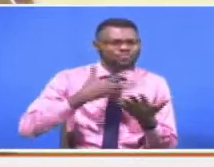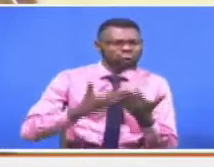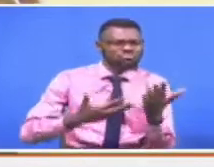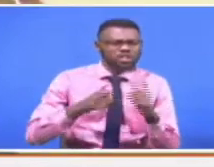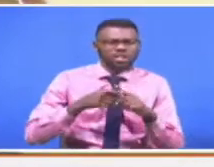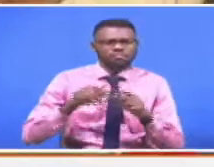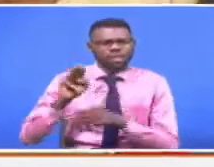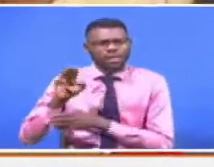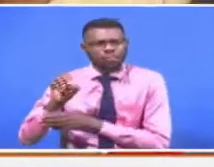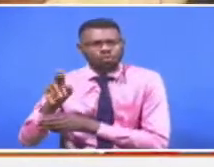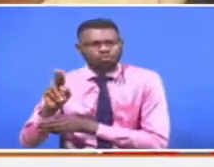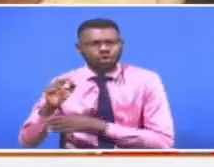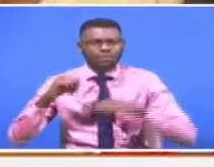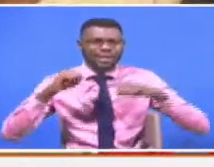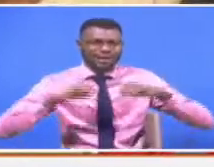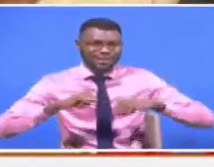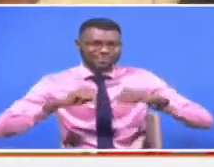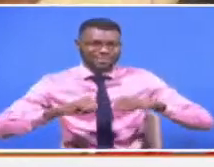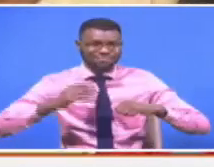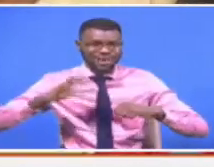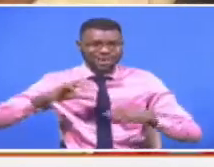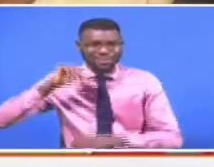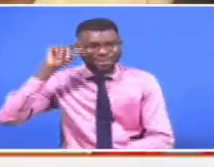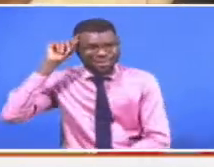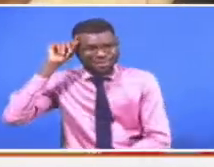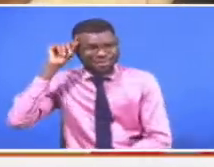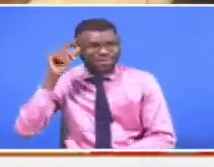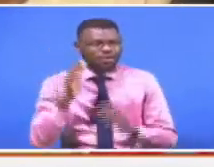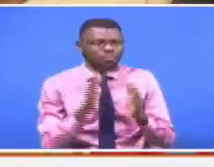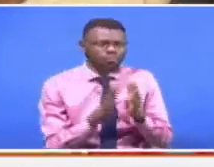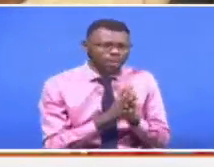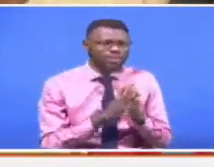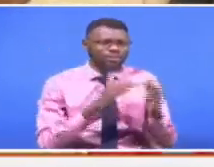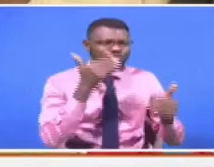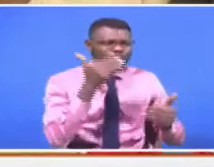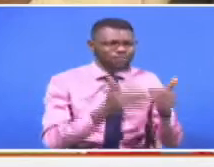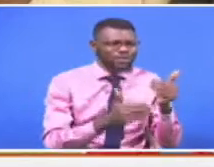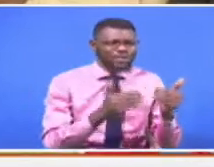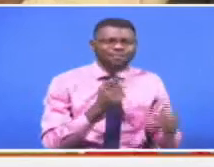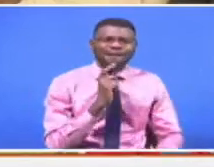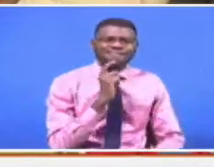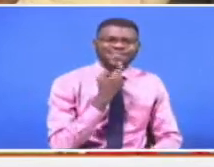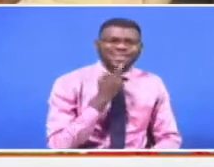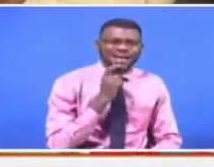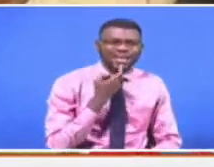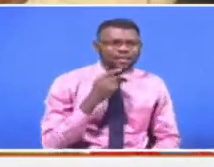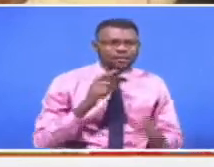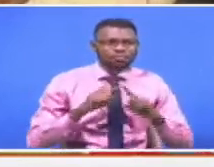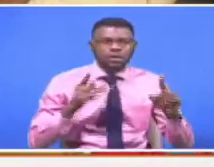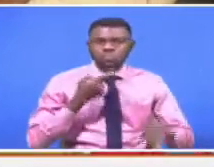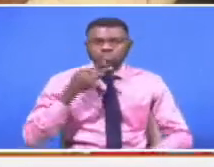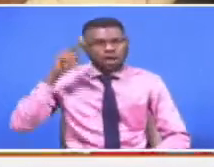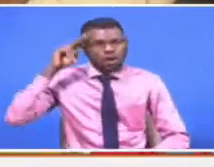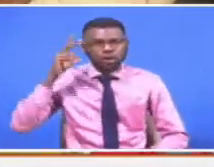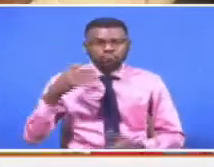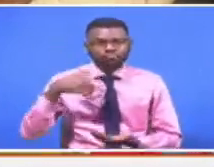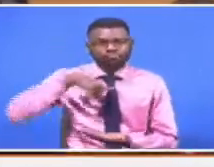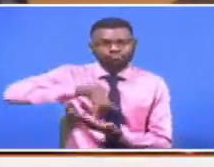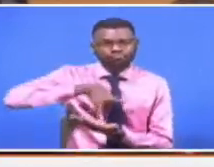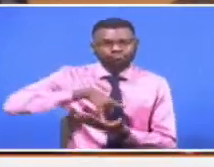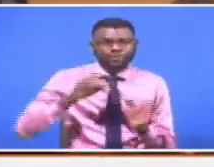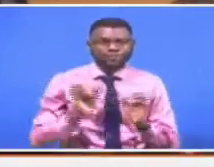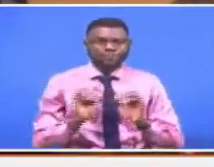understanding that the county government had entered with the Finnish universities, but their appeals were ignored by the